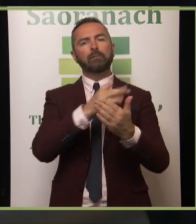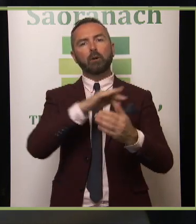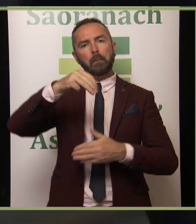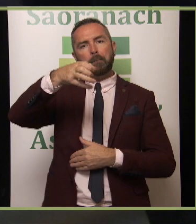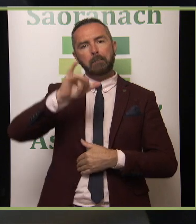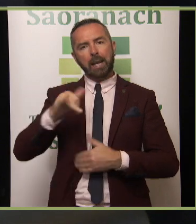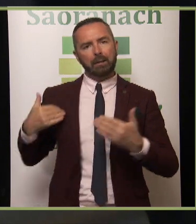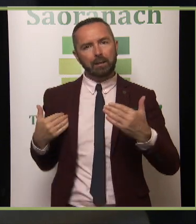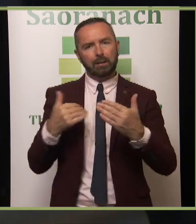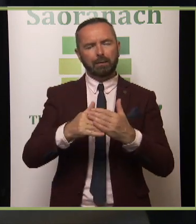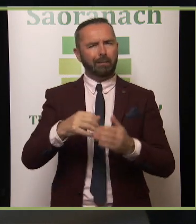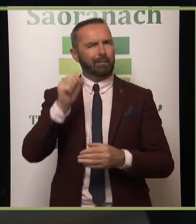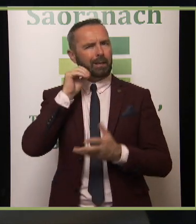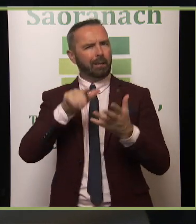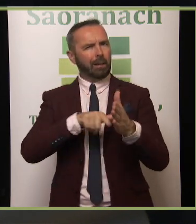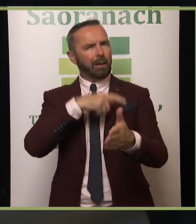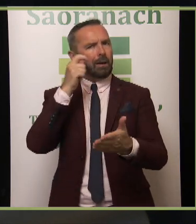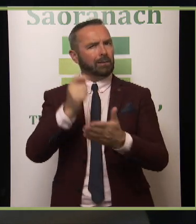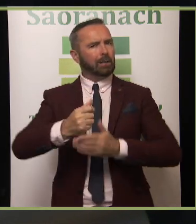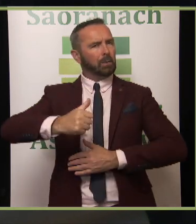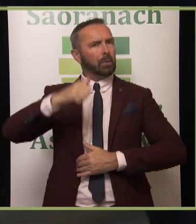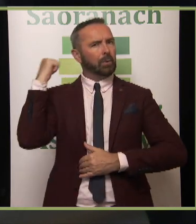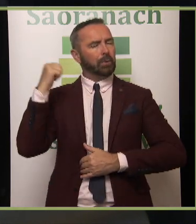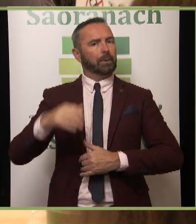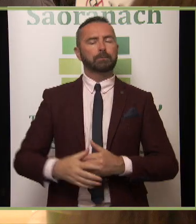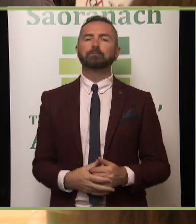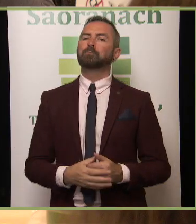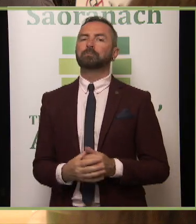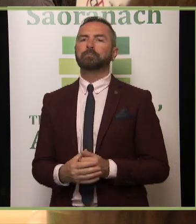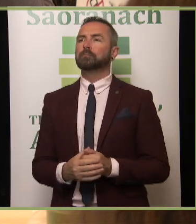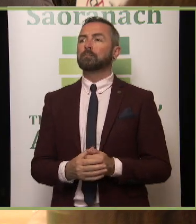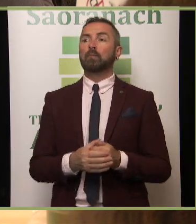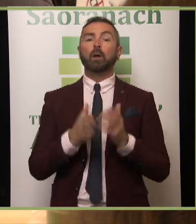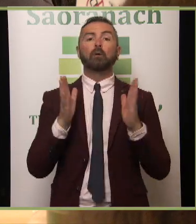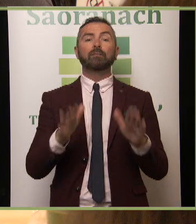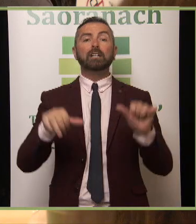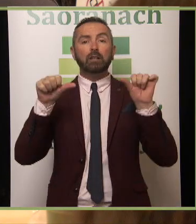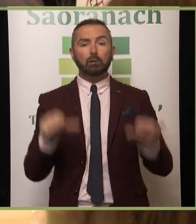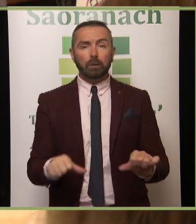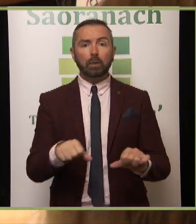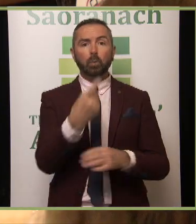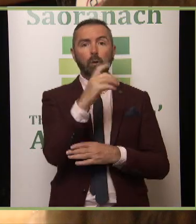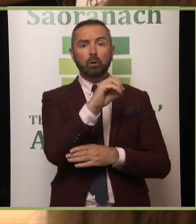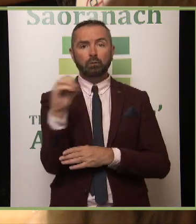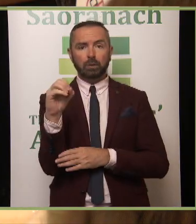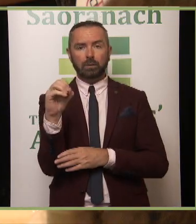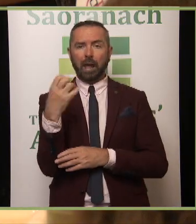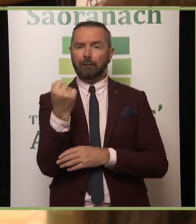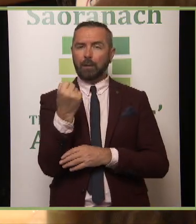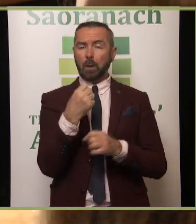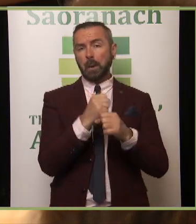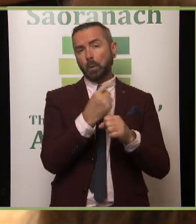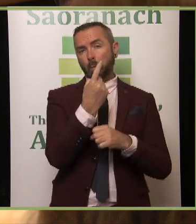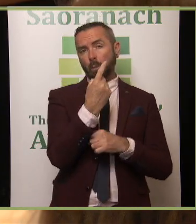which sounds like such a long time ago now. So we've already agreed on 100 recommendations. We have about 100 more